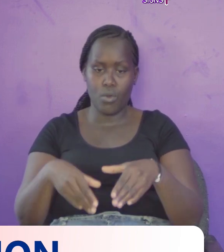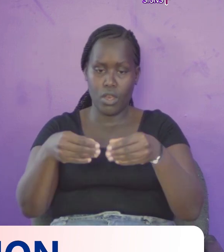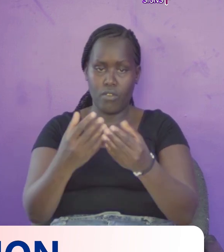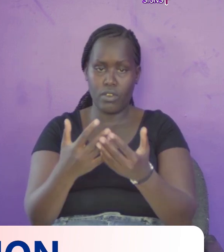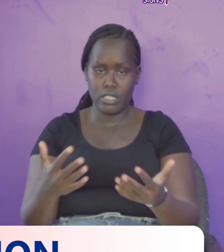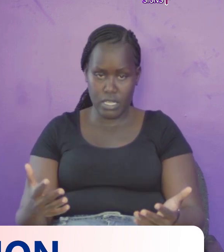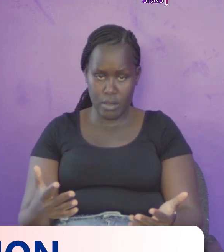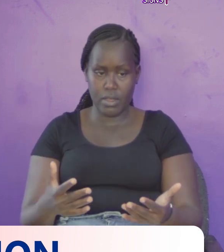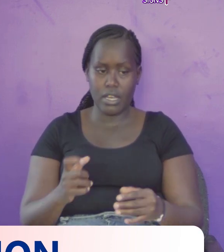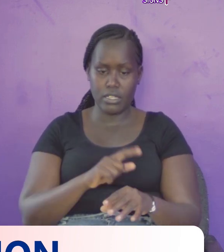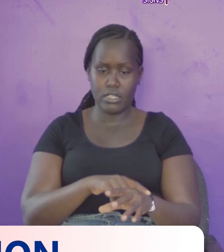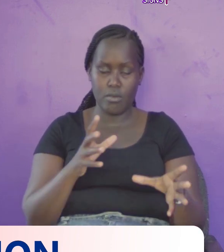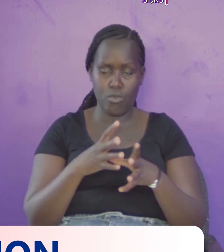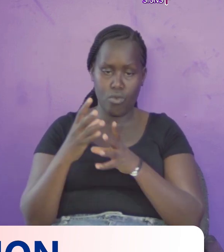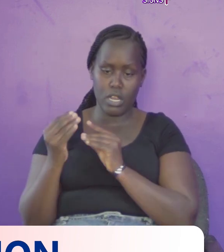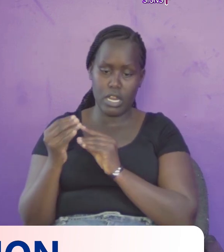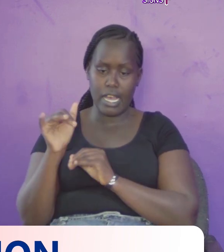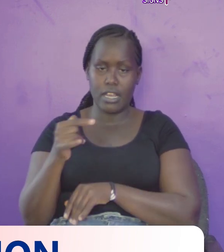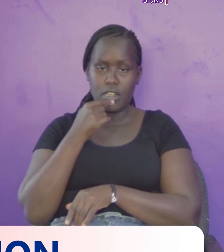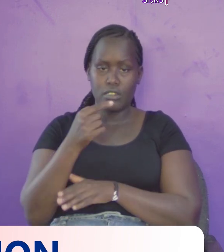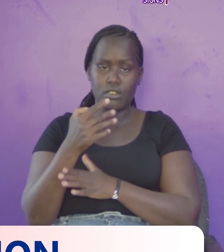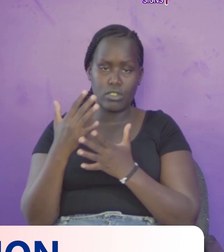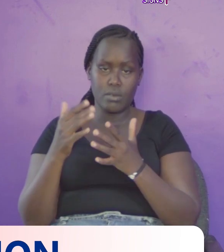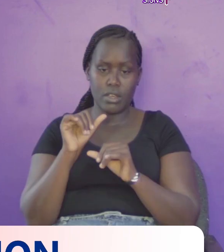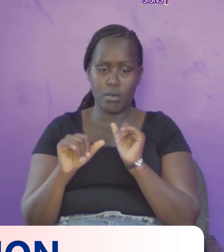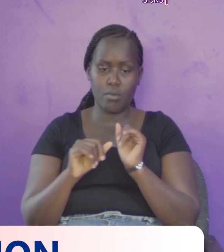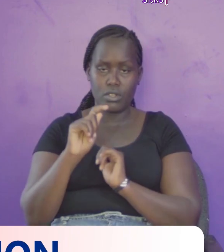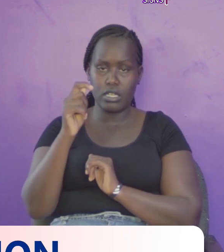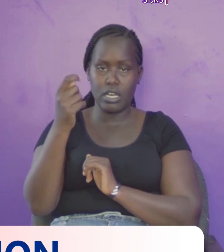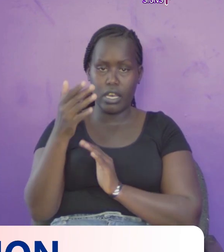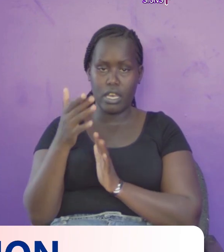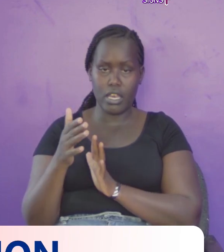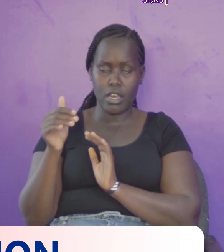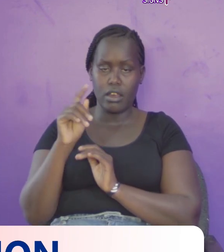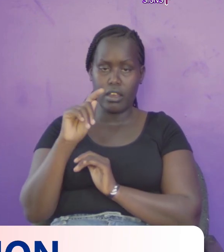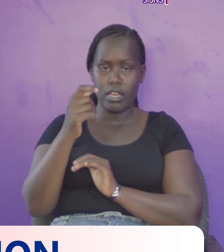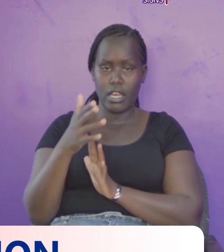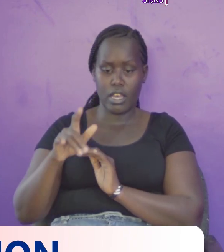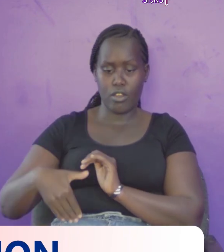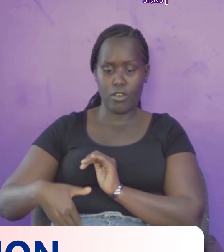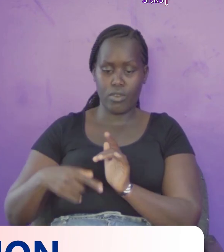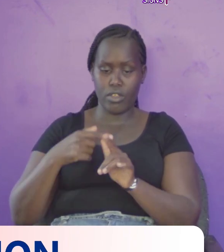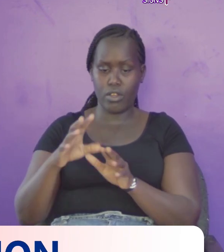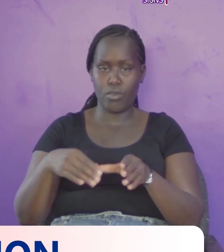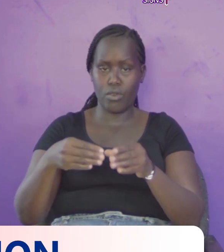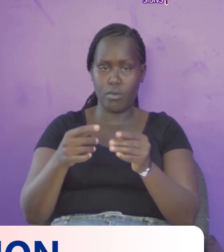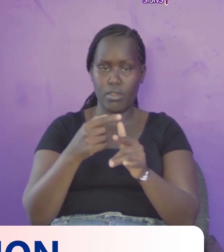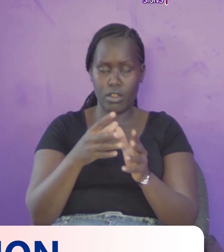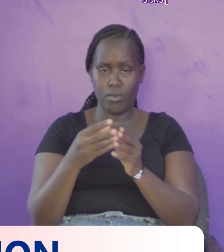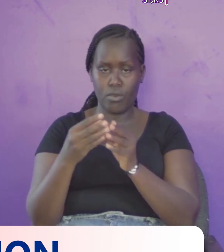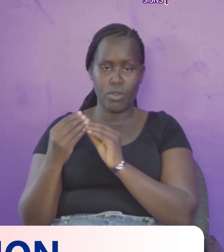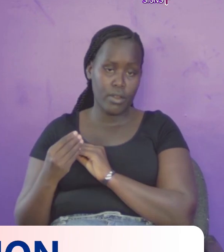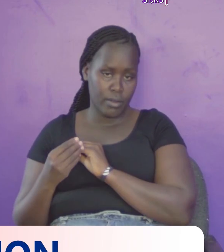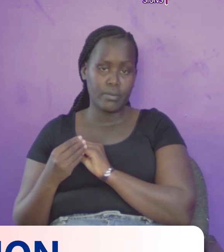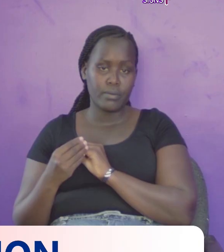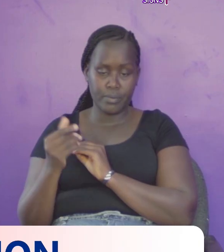it worked? That tells you something about the Kenyan youth. Unapewa kitu and then you leave.